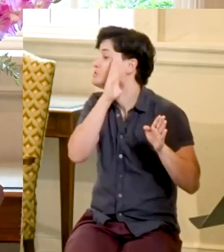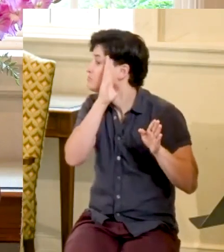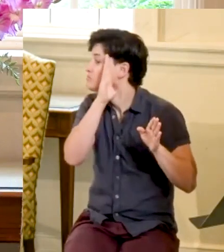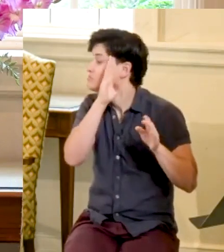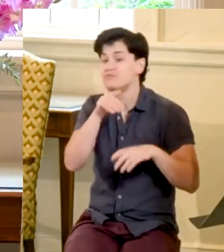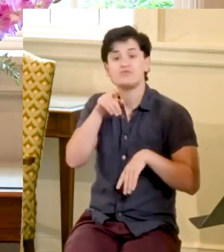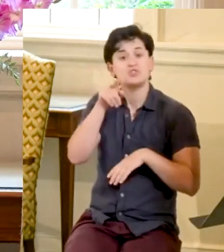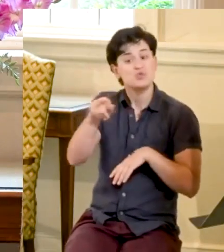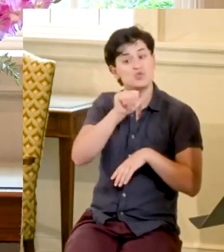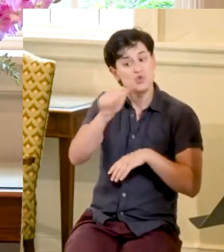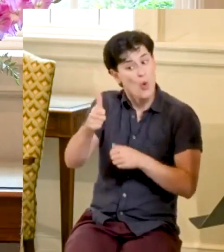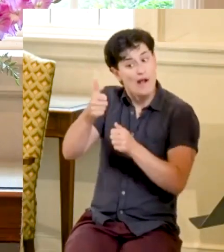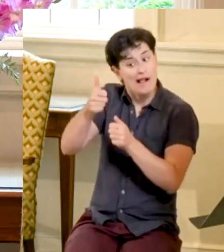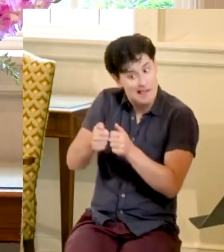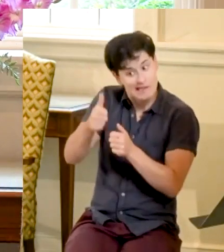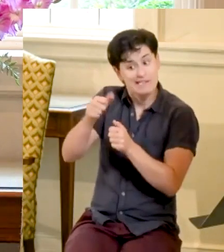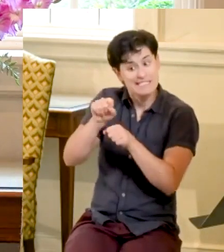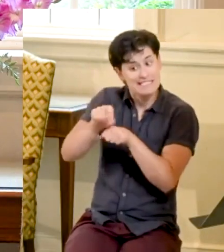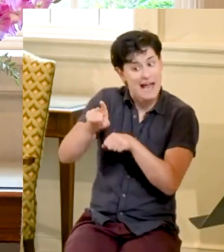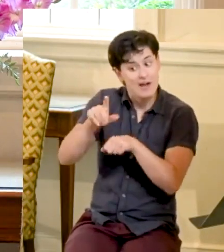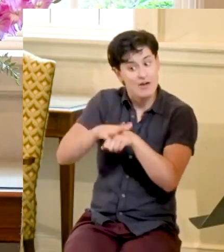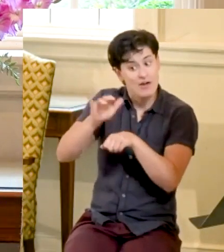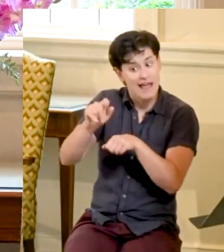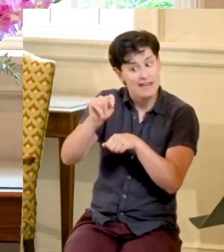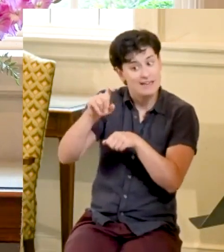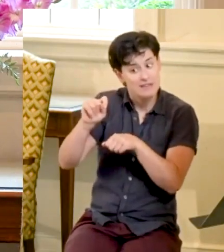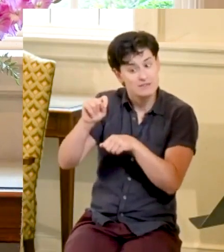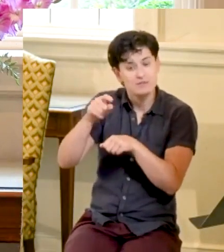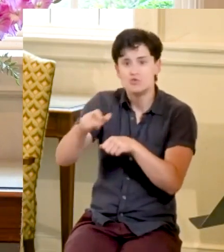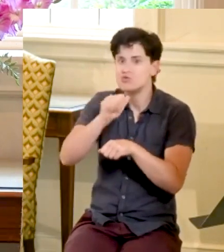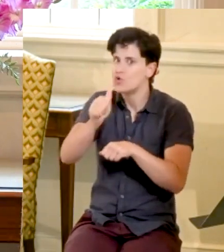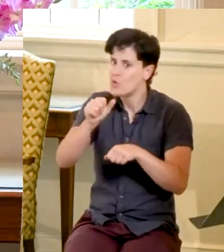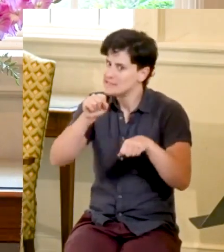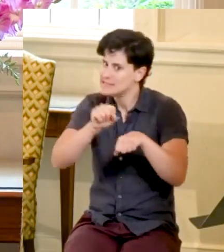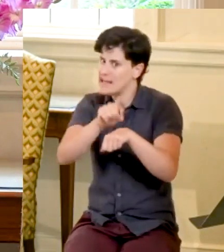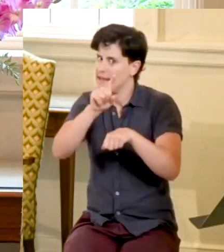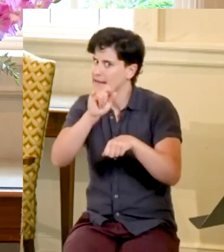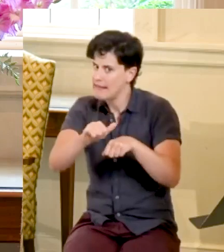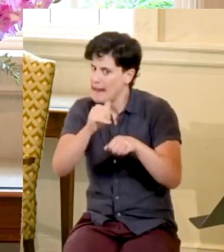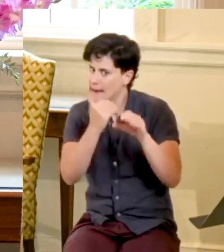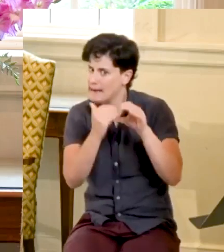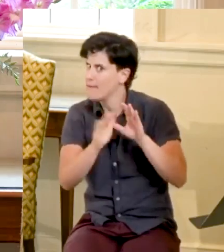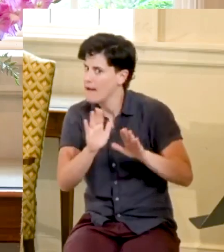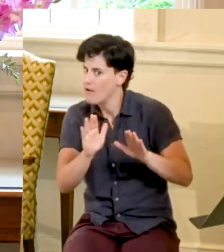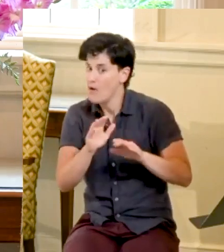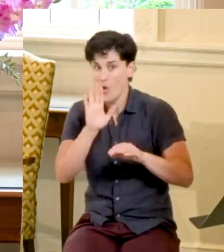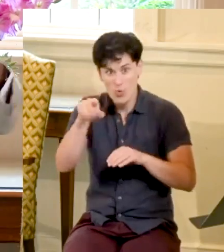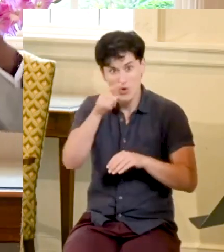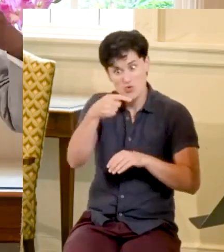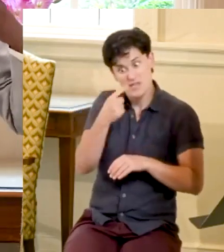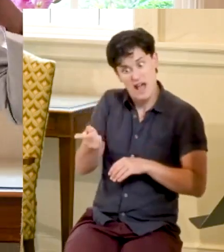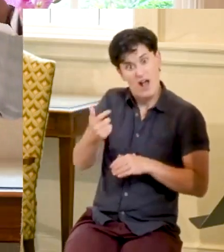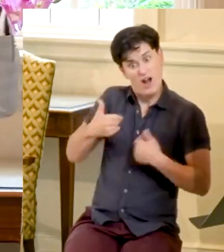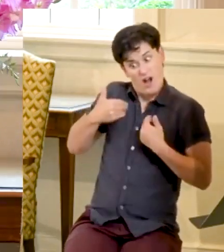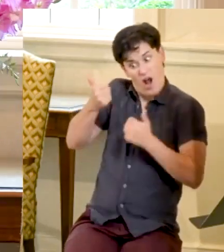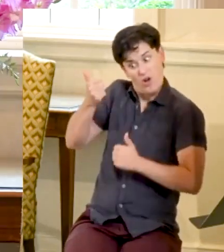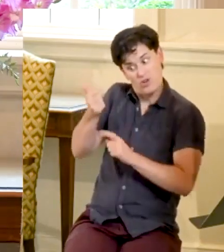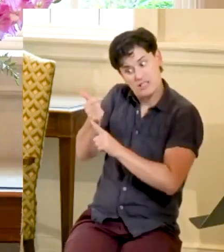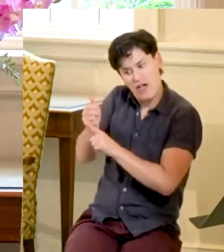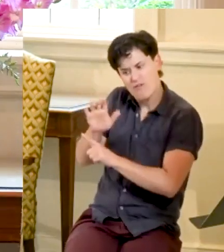on that text. Don't send that email. Would you tell them to stop trying